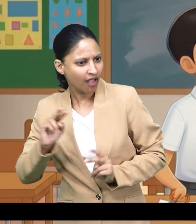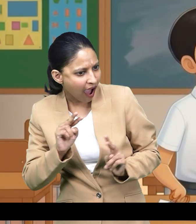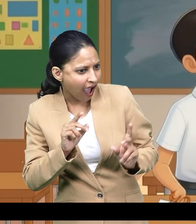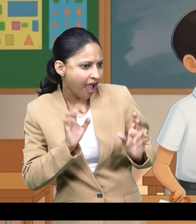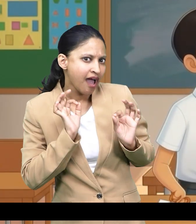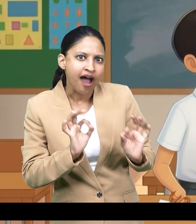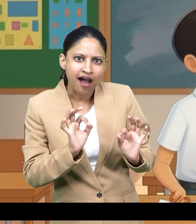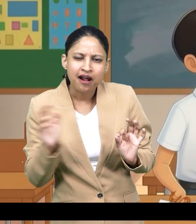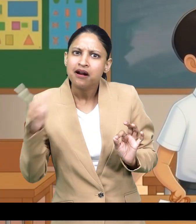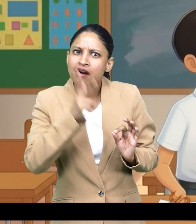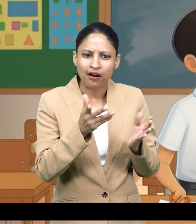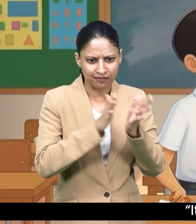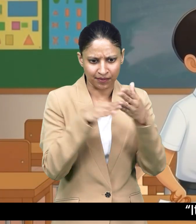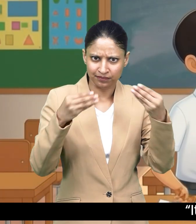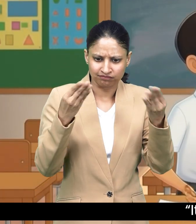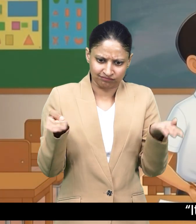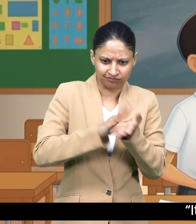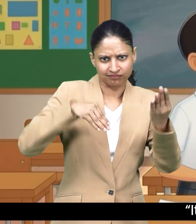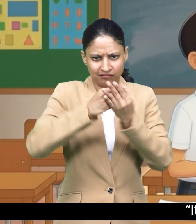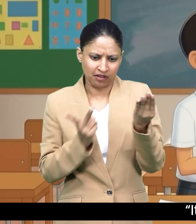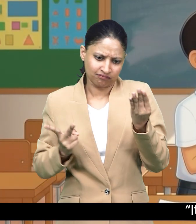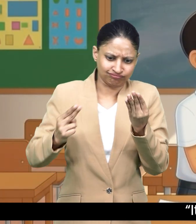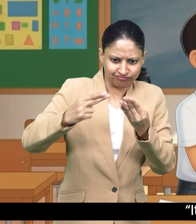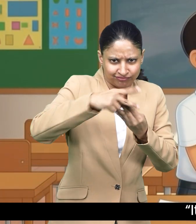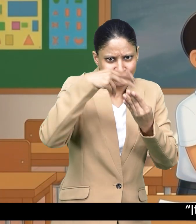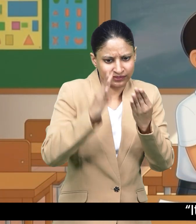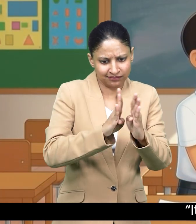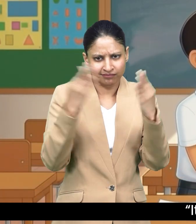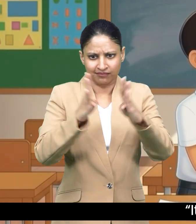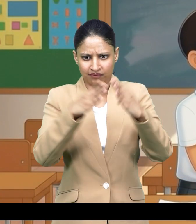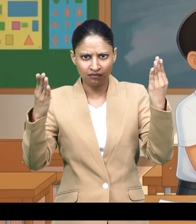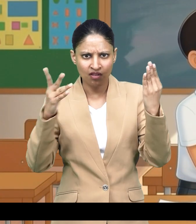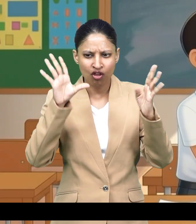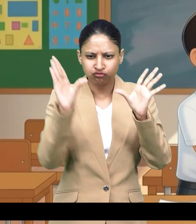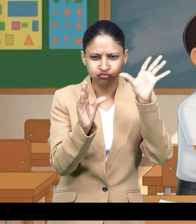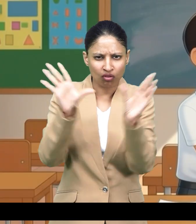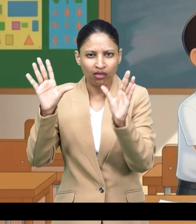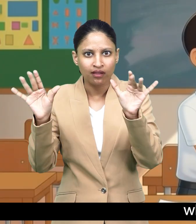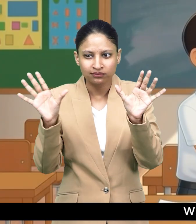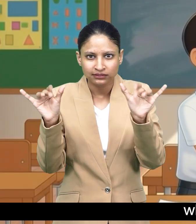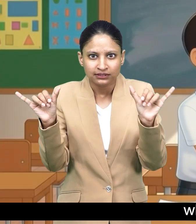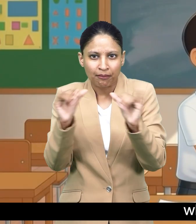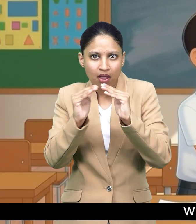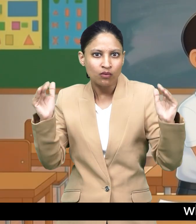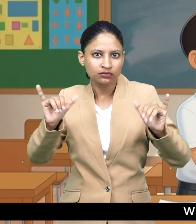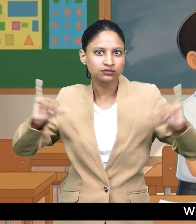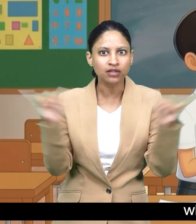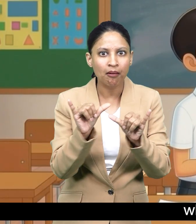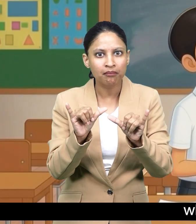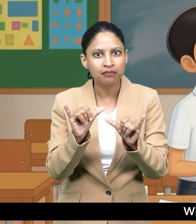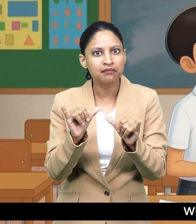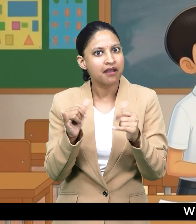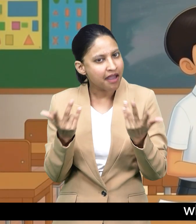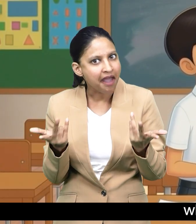Raju smiled and said, "It's the same on both sides because we cut it while the paper was